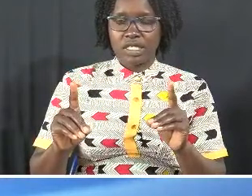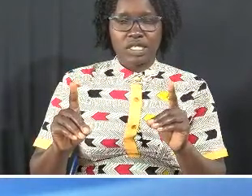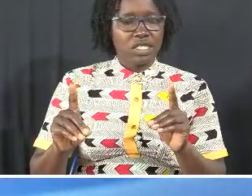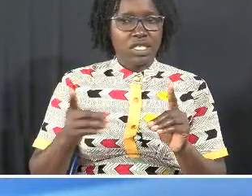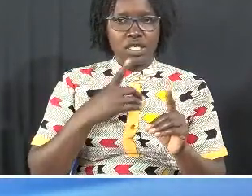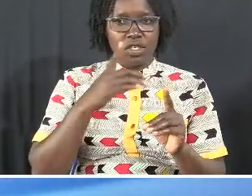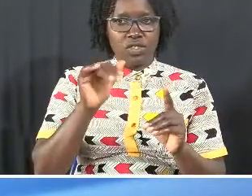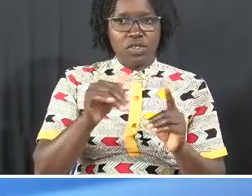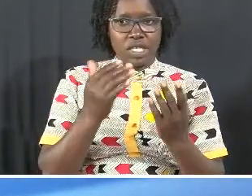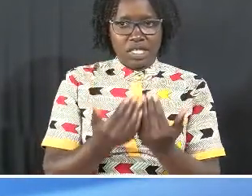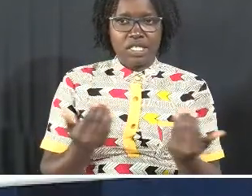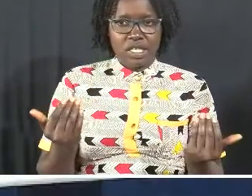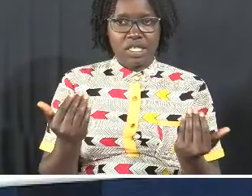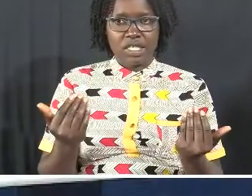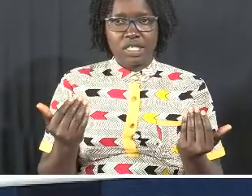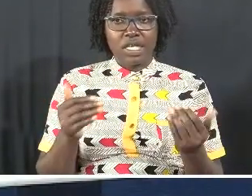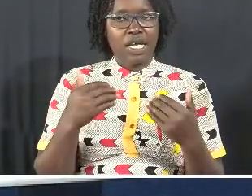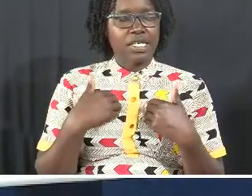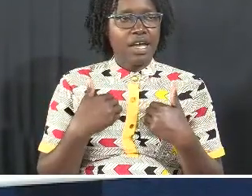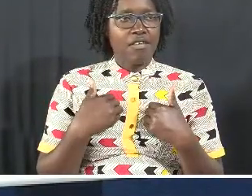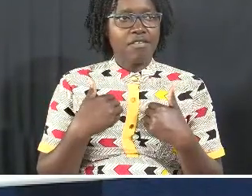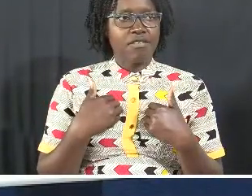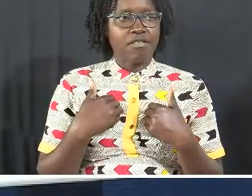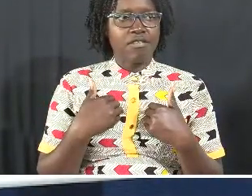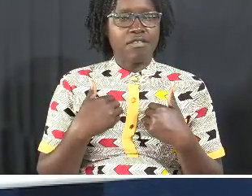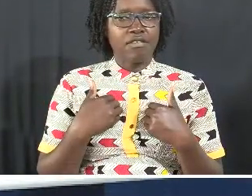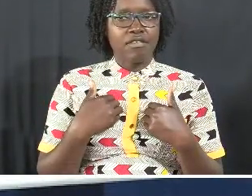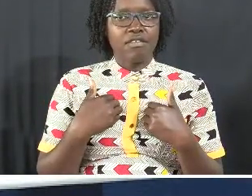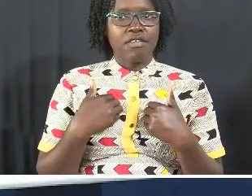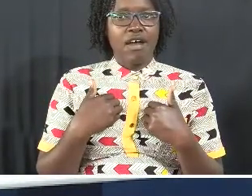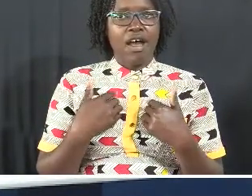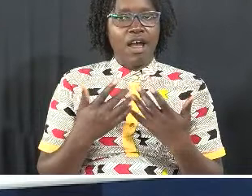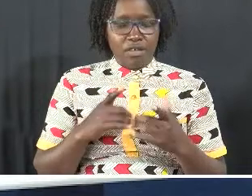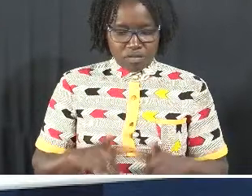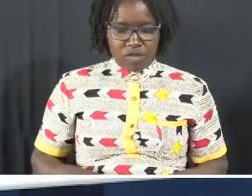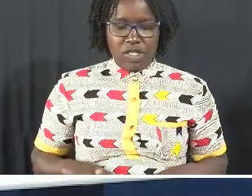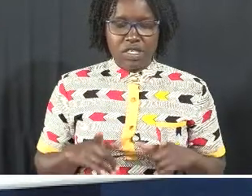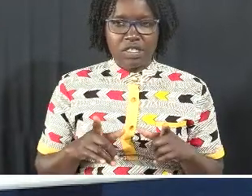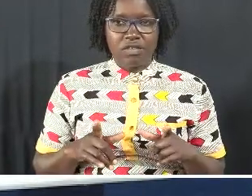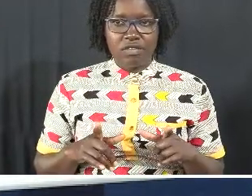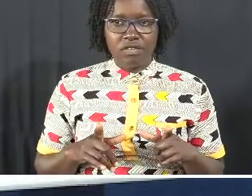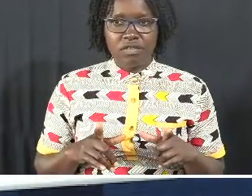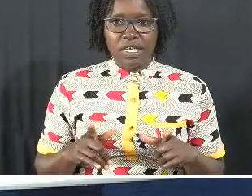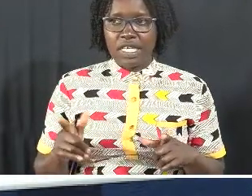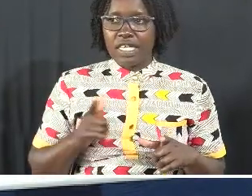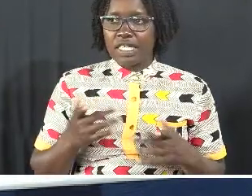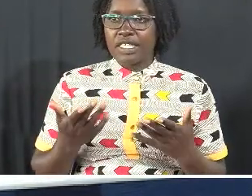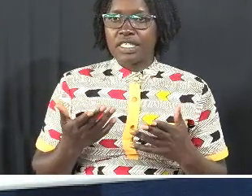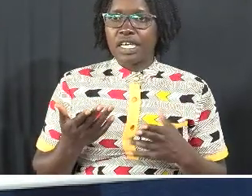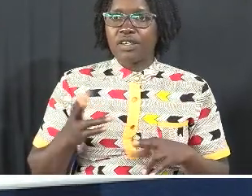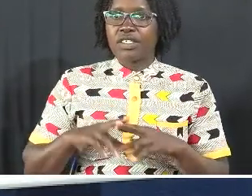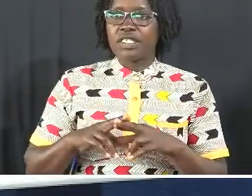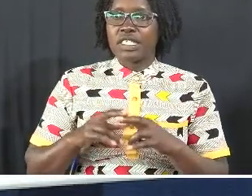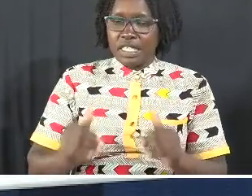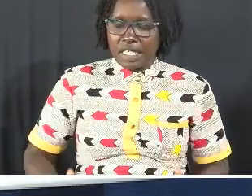So that the children can have how to survive. And that lady now is seated in a wheelchair